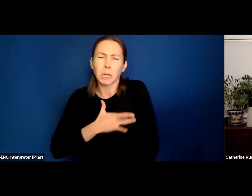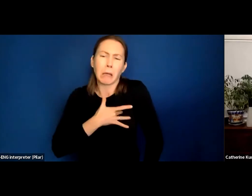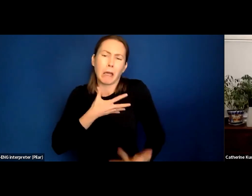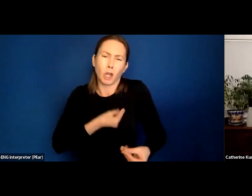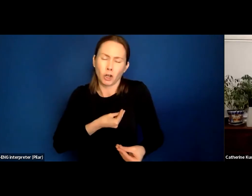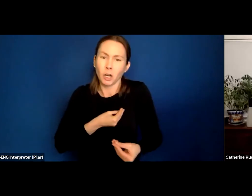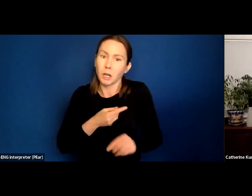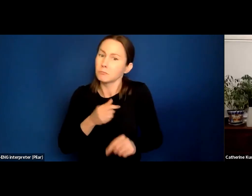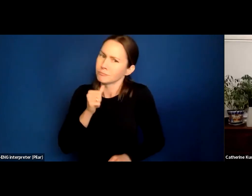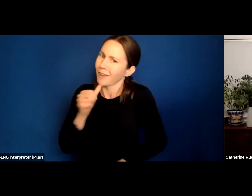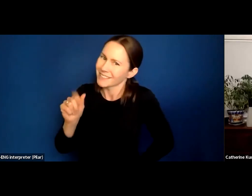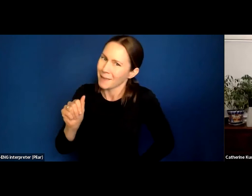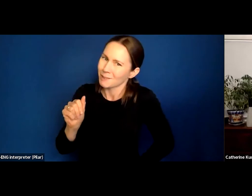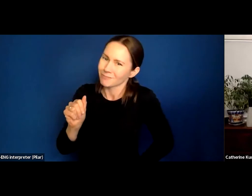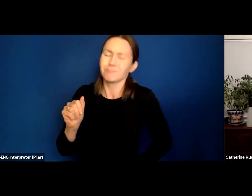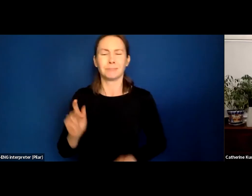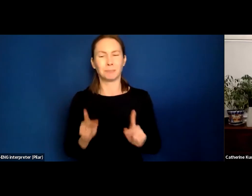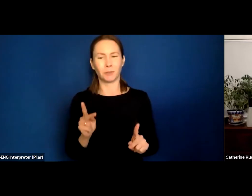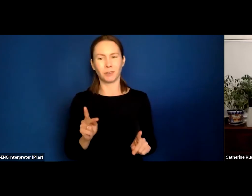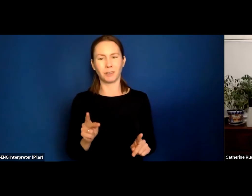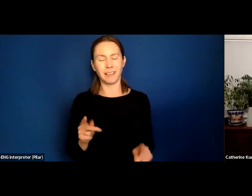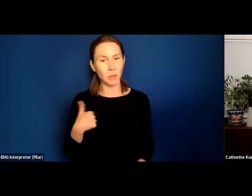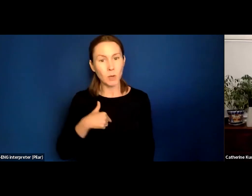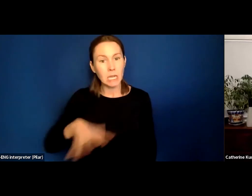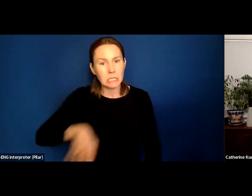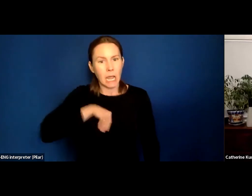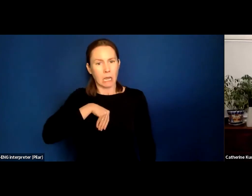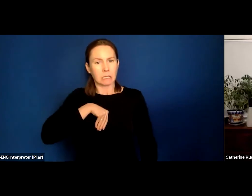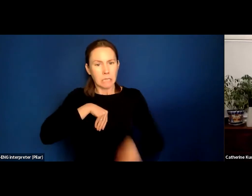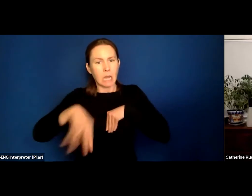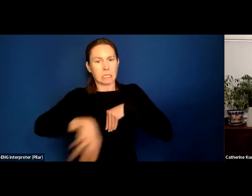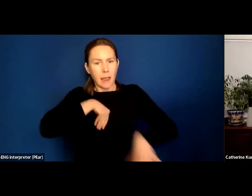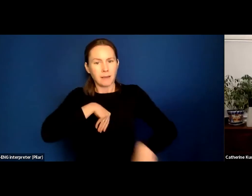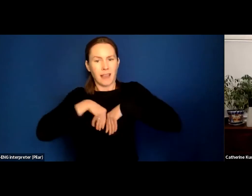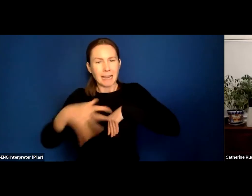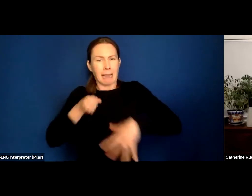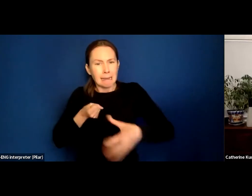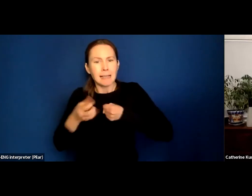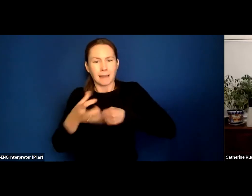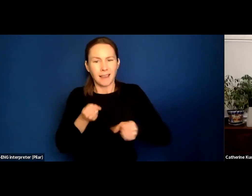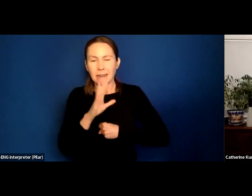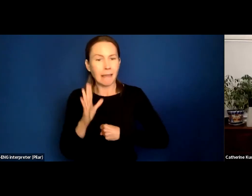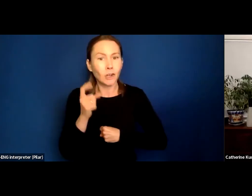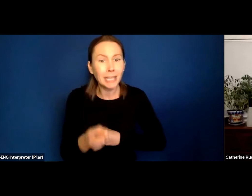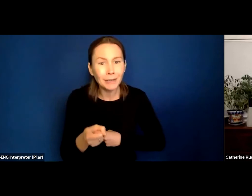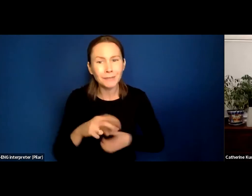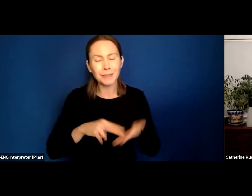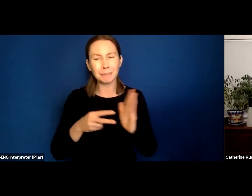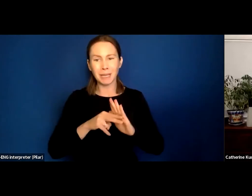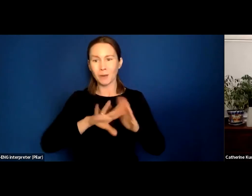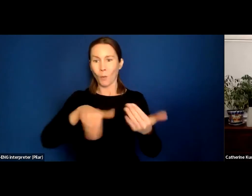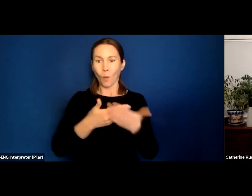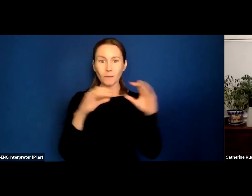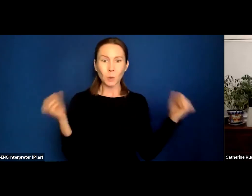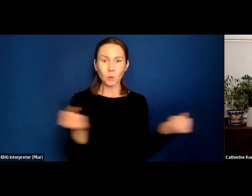non-disabled people. And we were takers, we were never givers. And as such, history basically passed us by, and it ignored